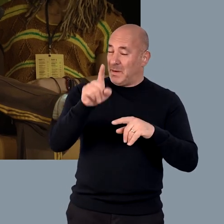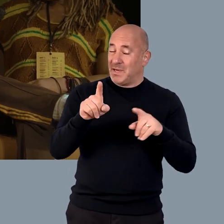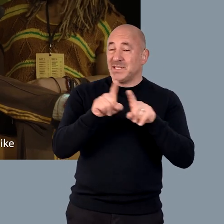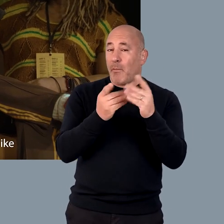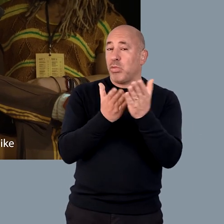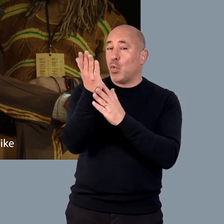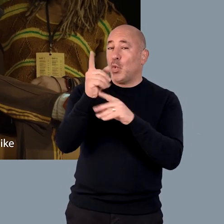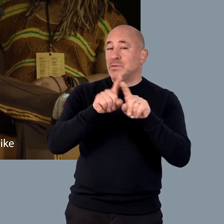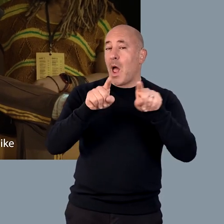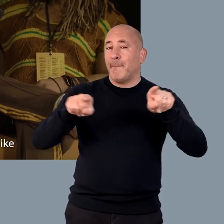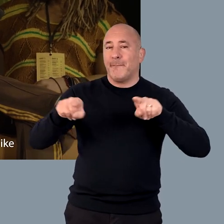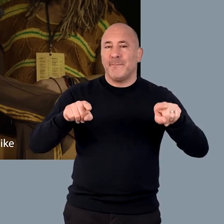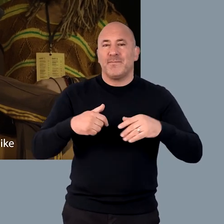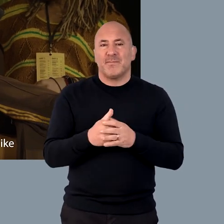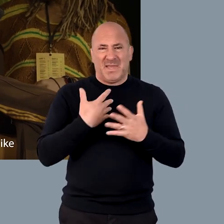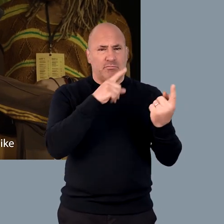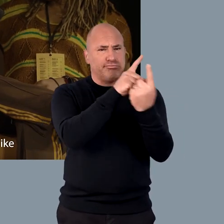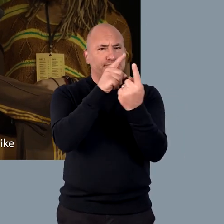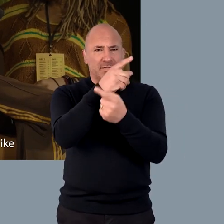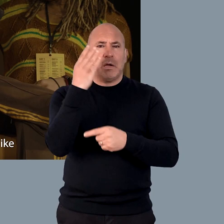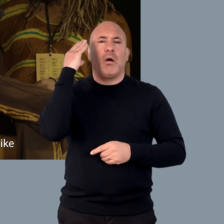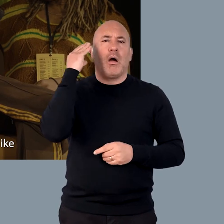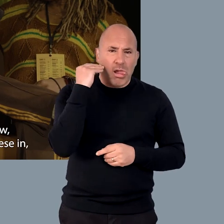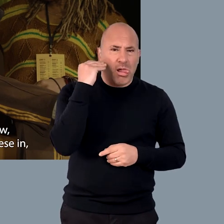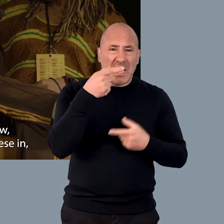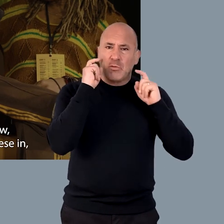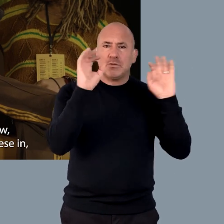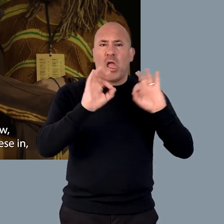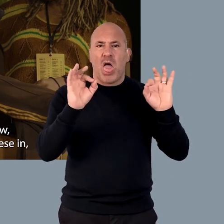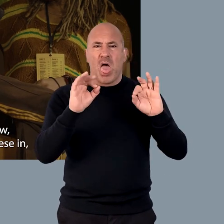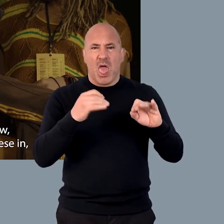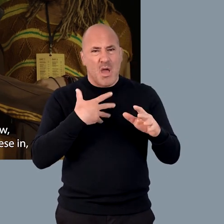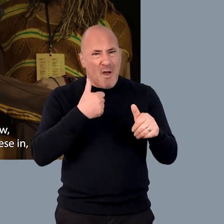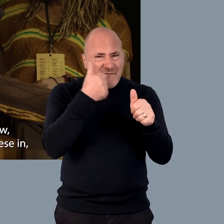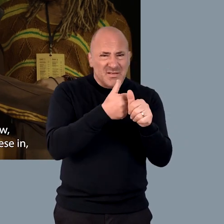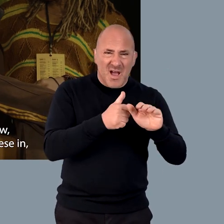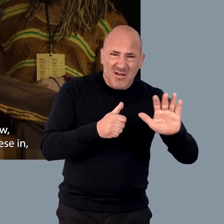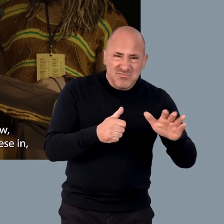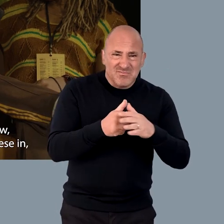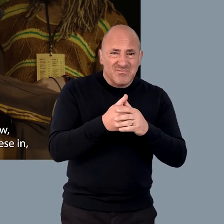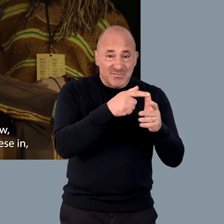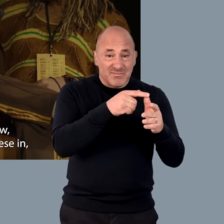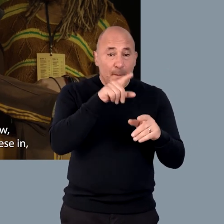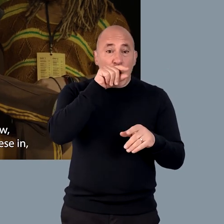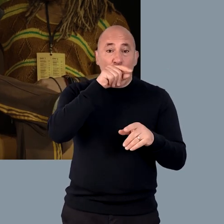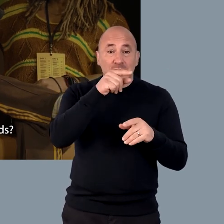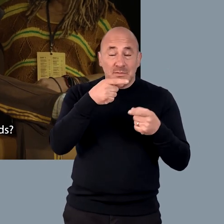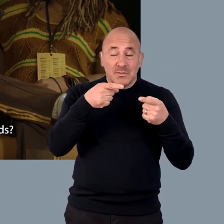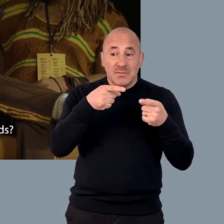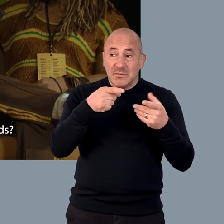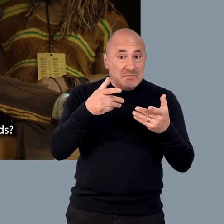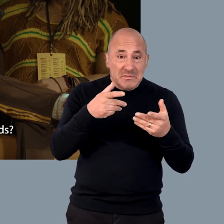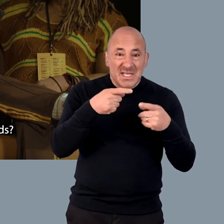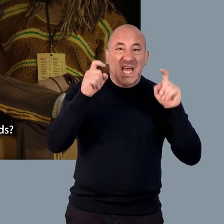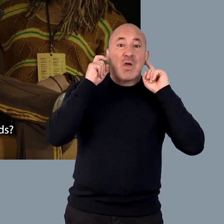Experience that as well I meet loads of people with hearing loss who don't wear hearing aids and I really like to advocate for them to be like You know you can hear birds singing when you put these in